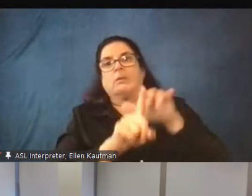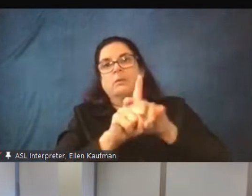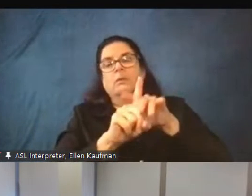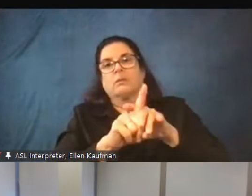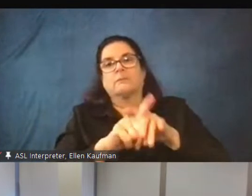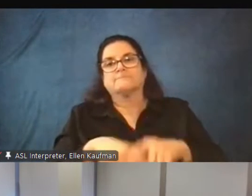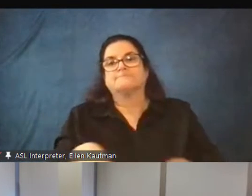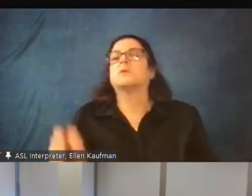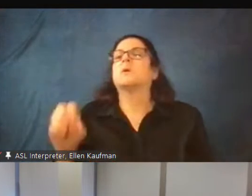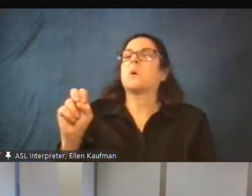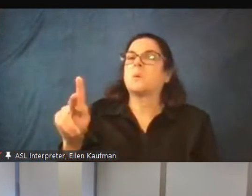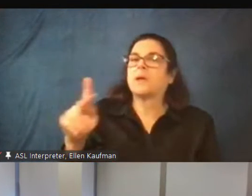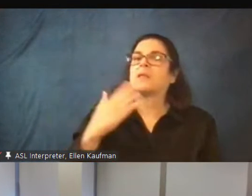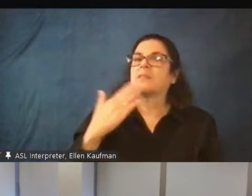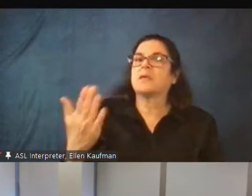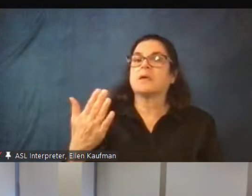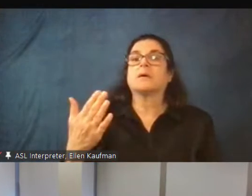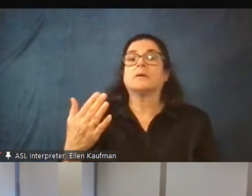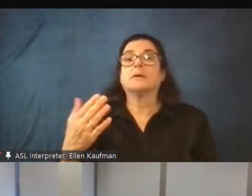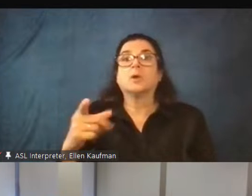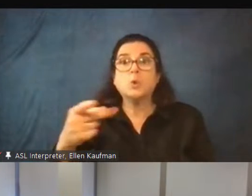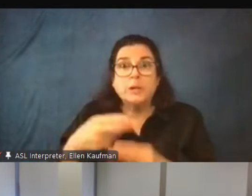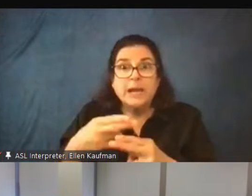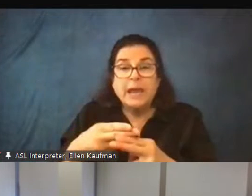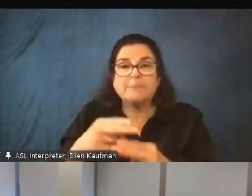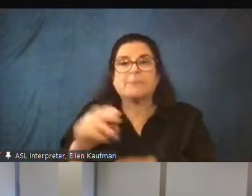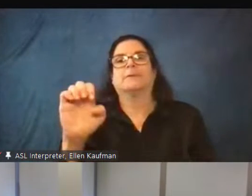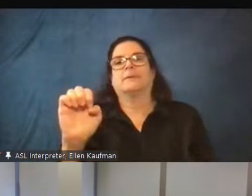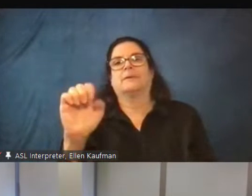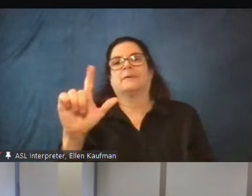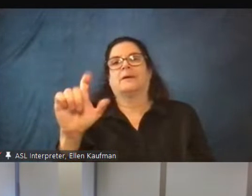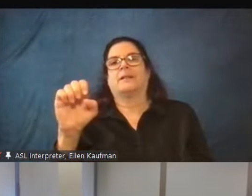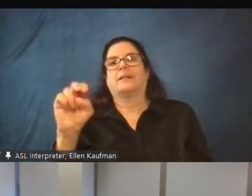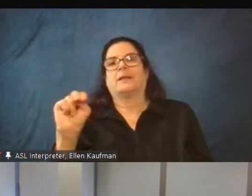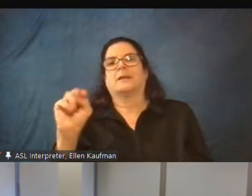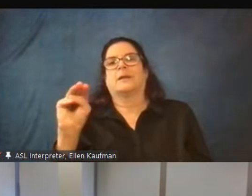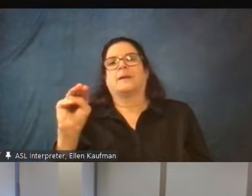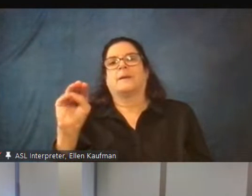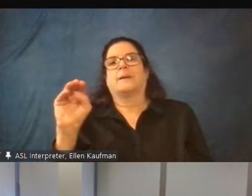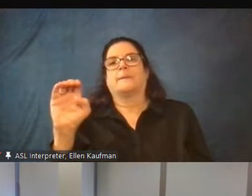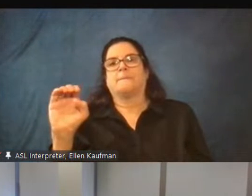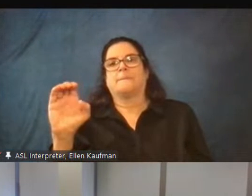name. Sure, I'm sorry, Ellen McCormick, Vice President of Purchasing and Supply Chain.